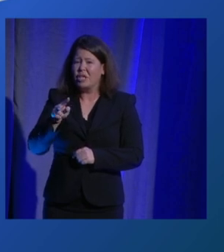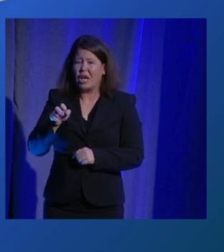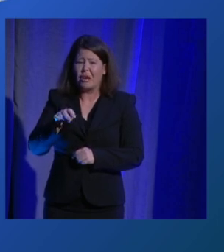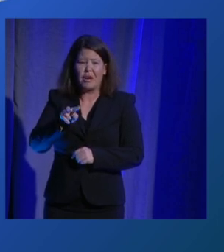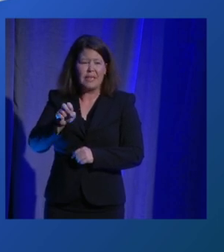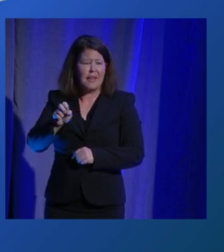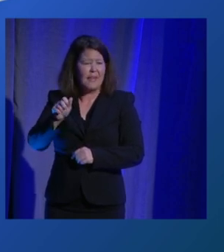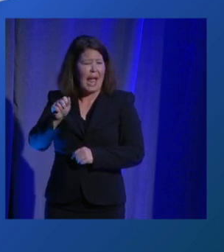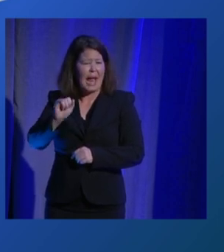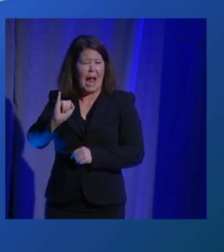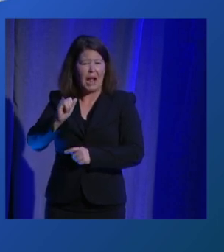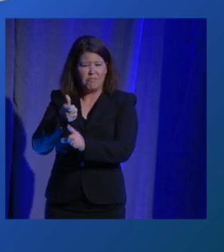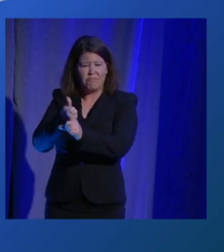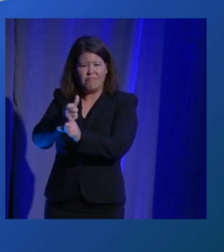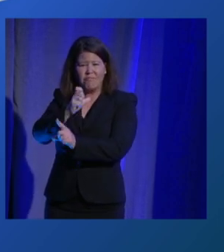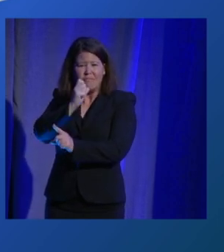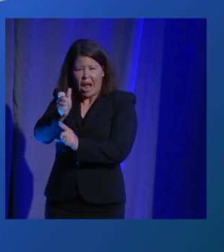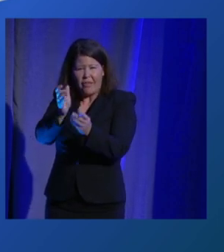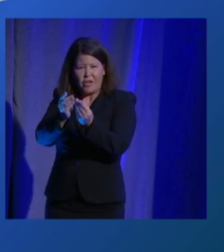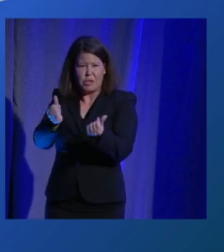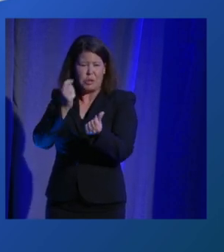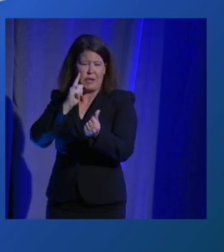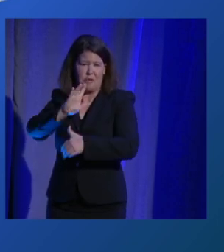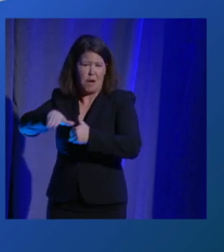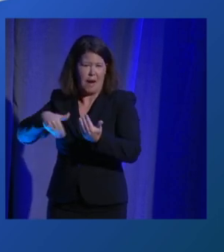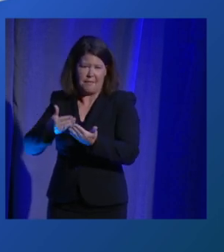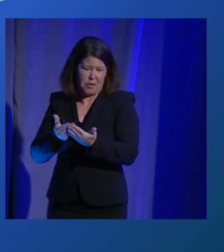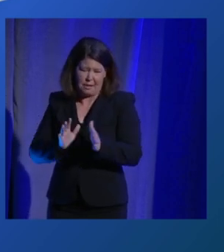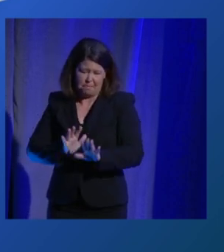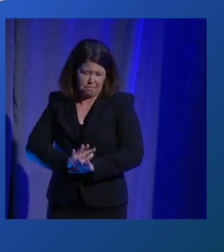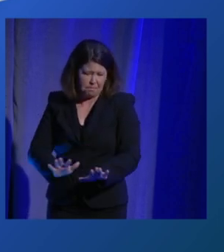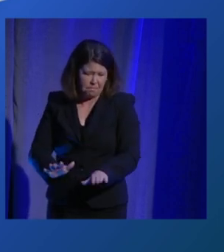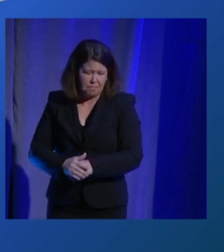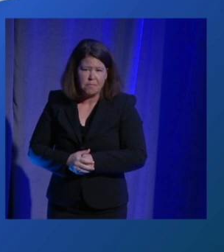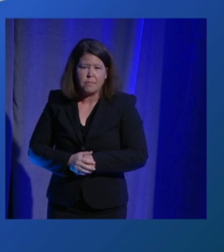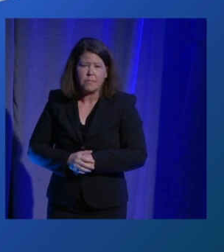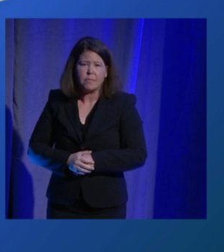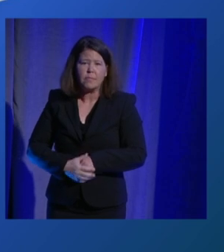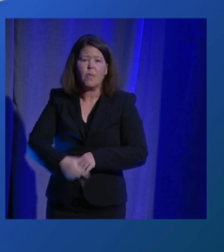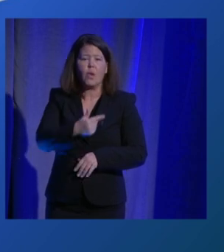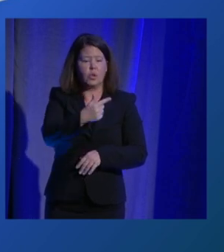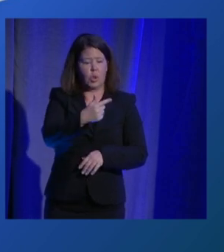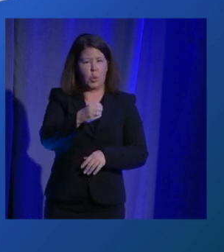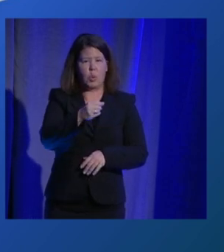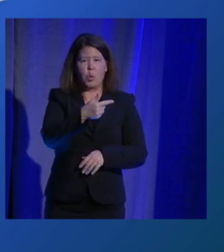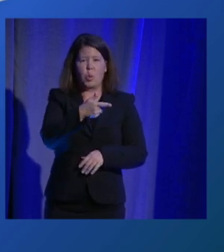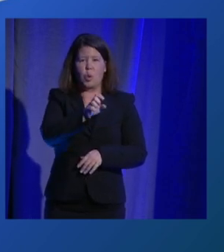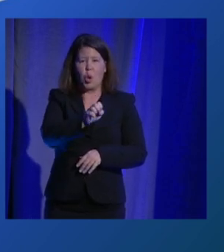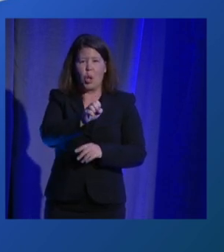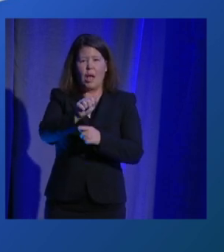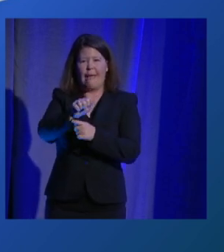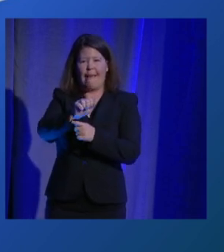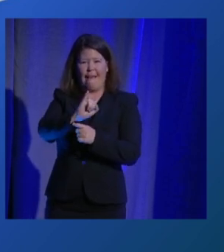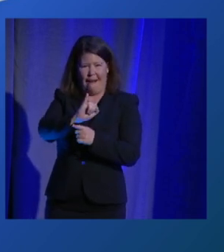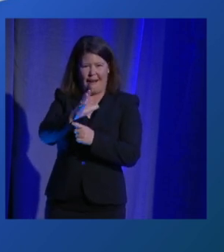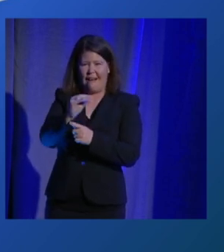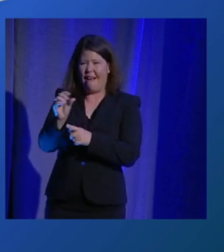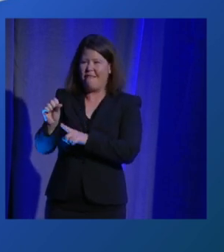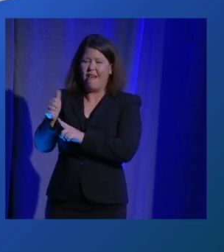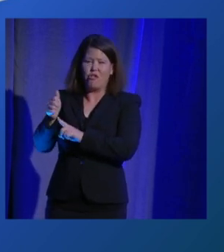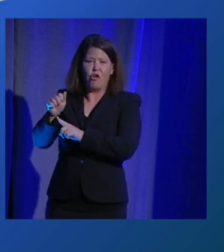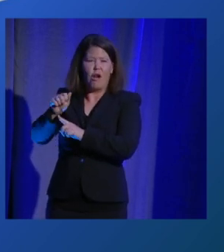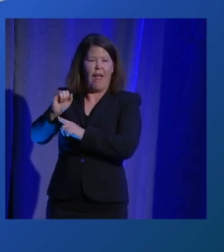everything here's a couple observations that Google and open AI team has noted and we should be very aware of